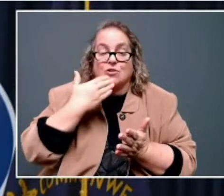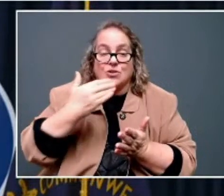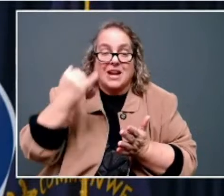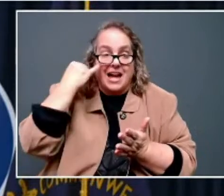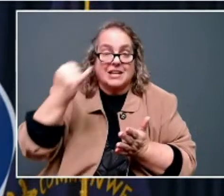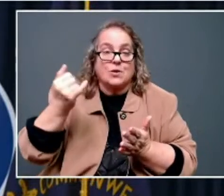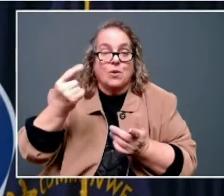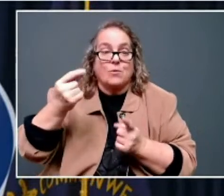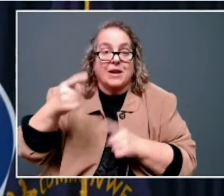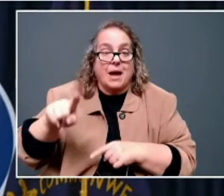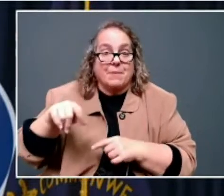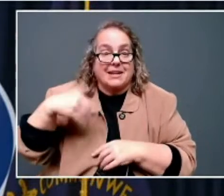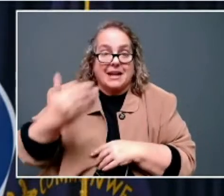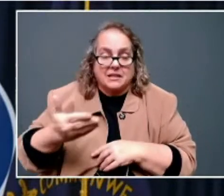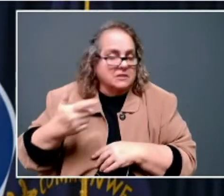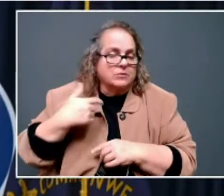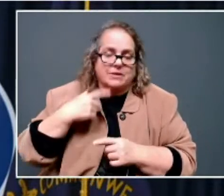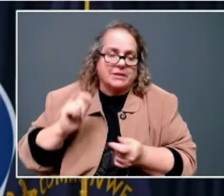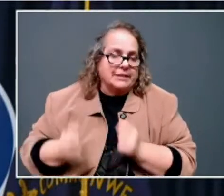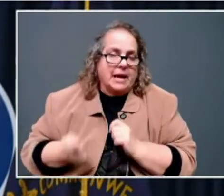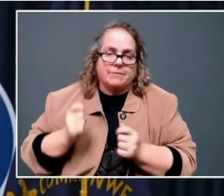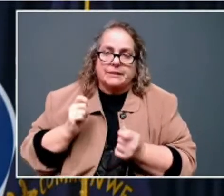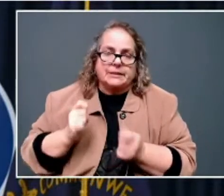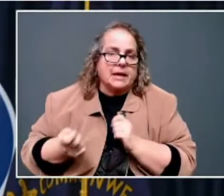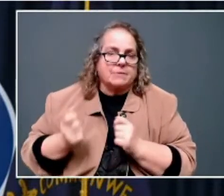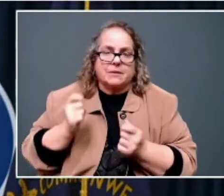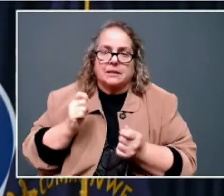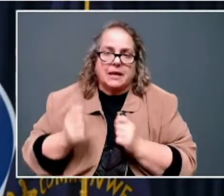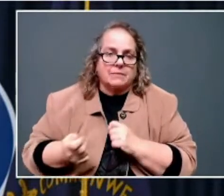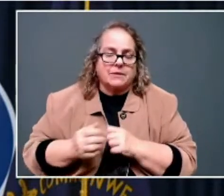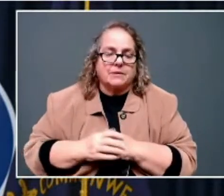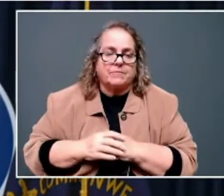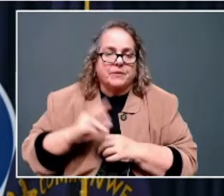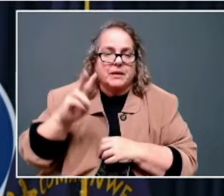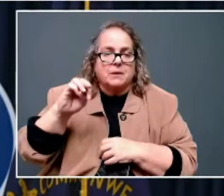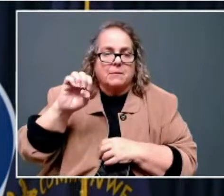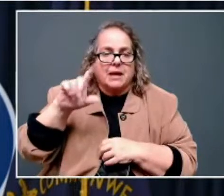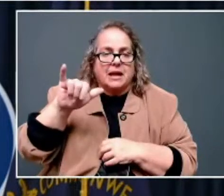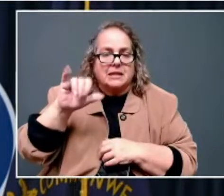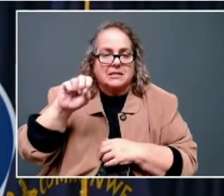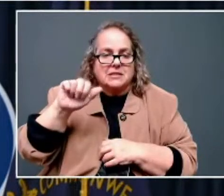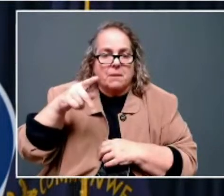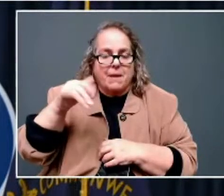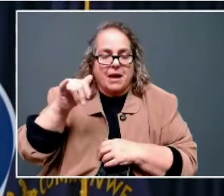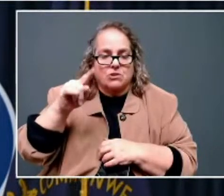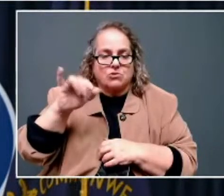and we've had to adapt. Melissa Patrick, Kentucky Health News.